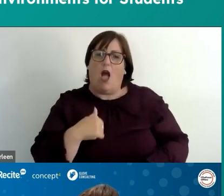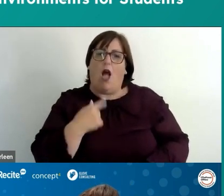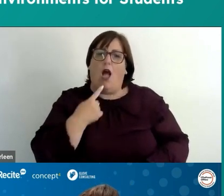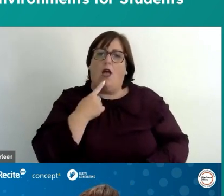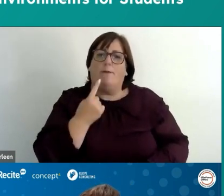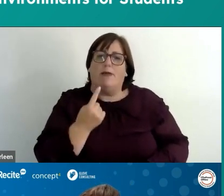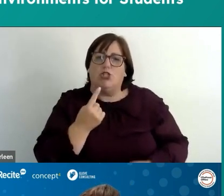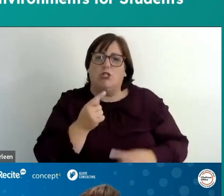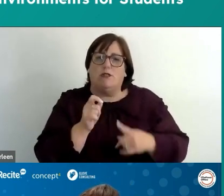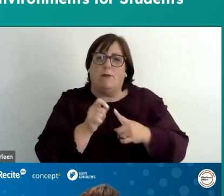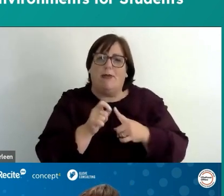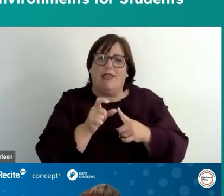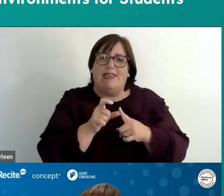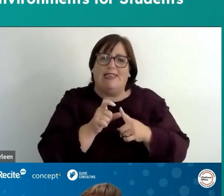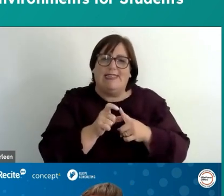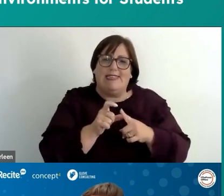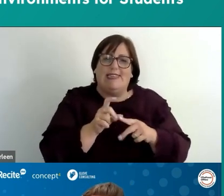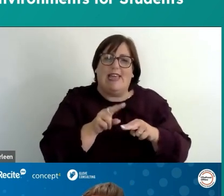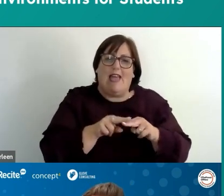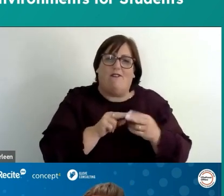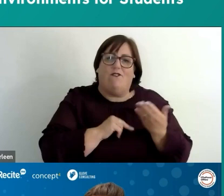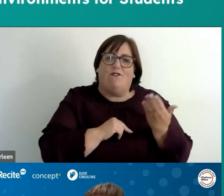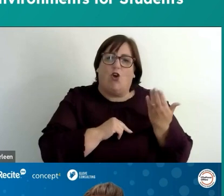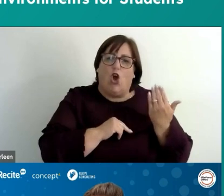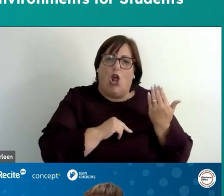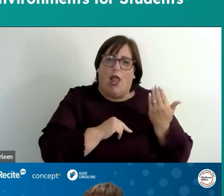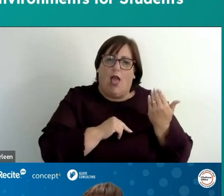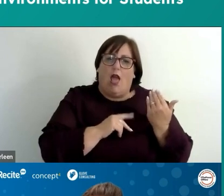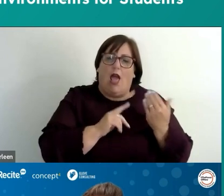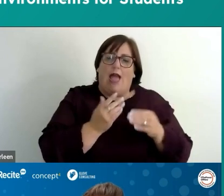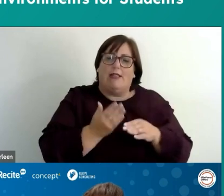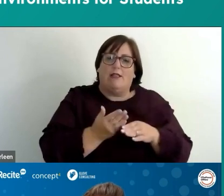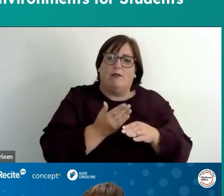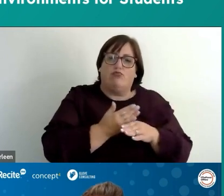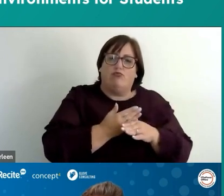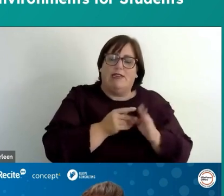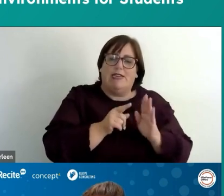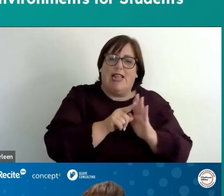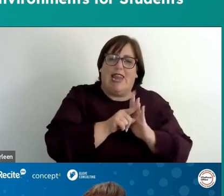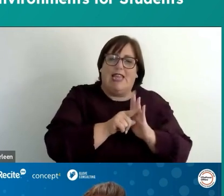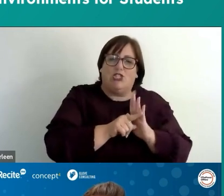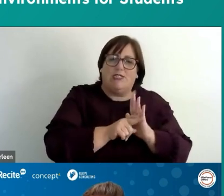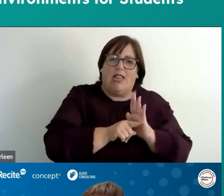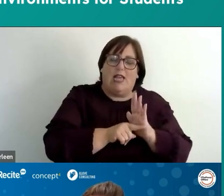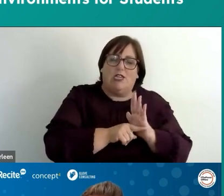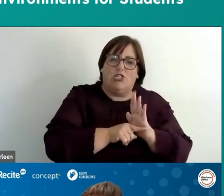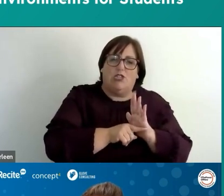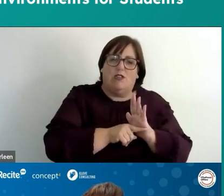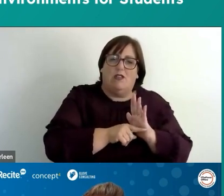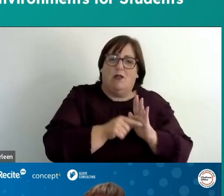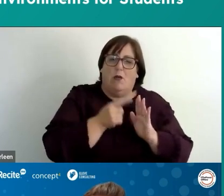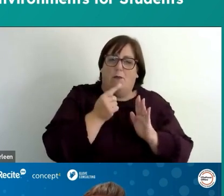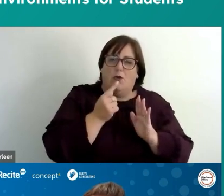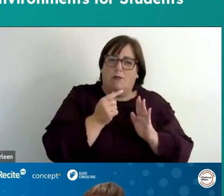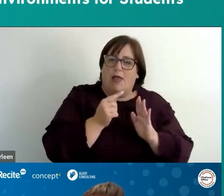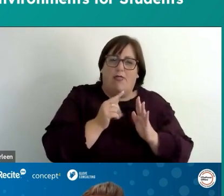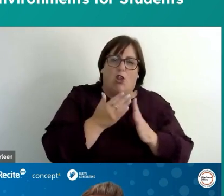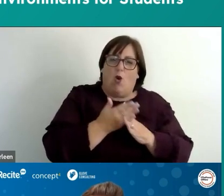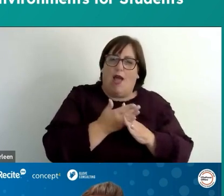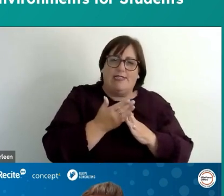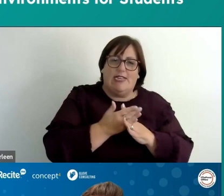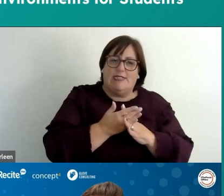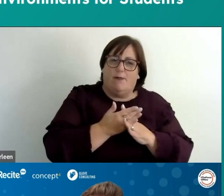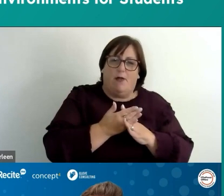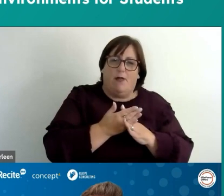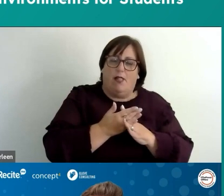PDFs and pre-legislation, these could be inaccessible. We advise against all PDFs